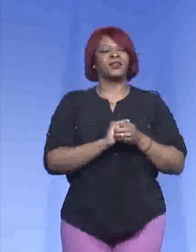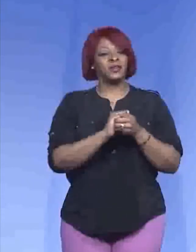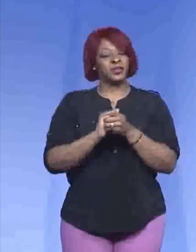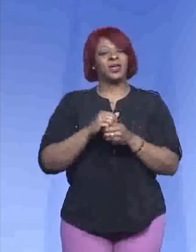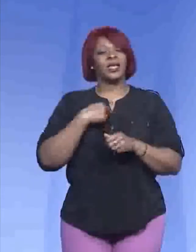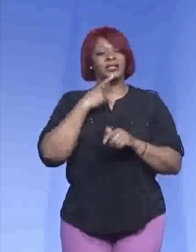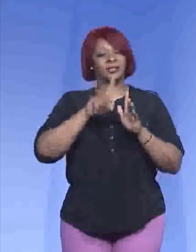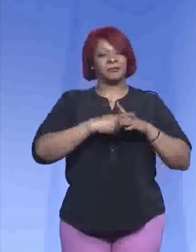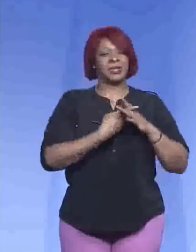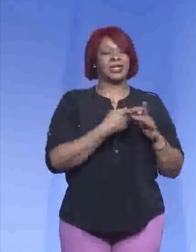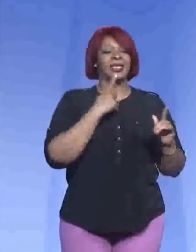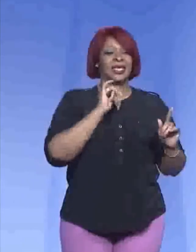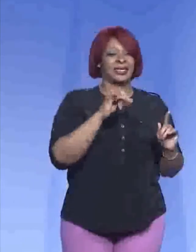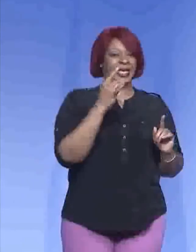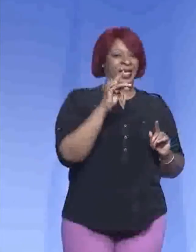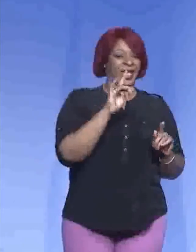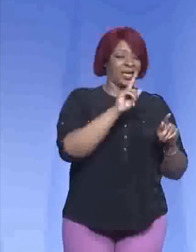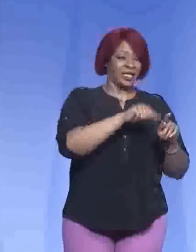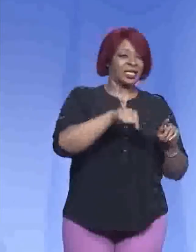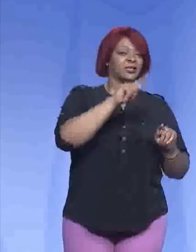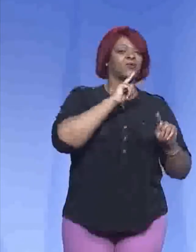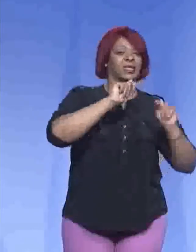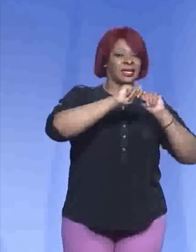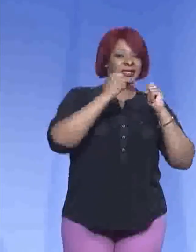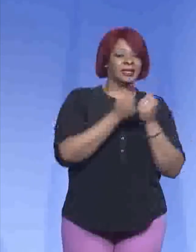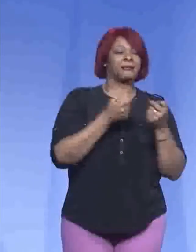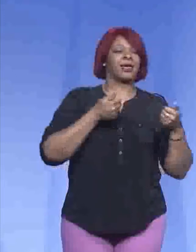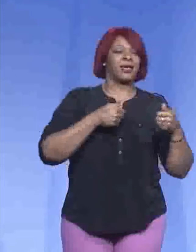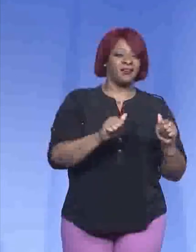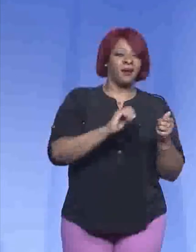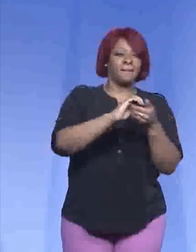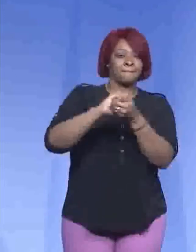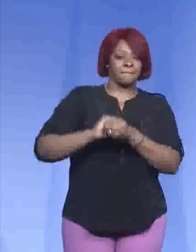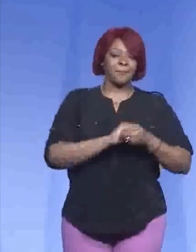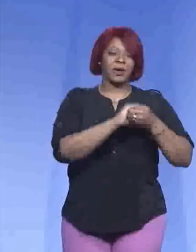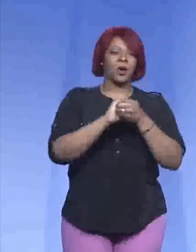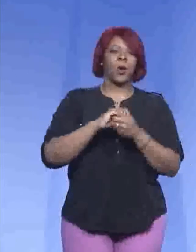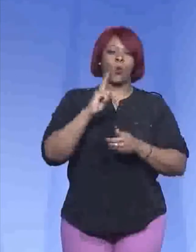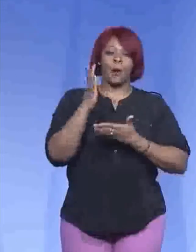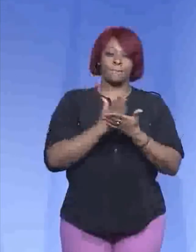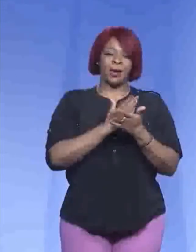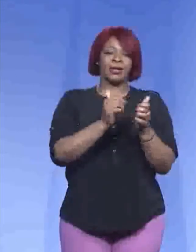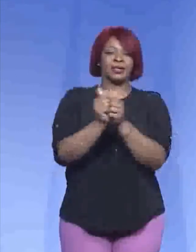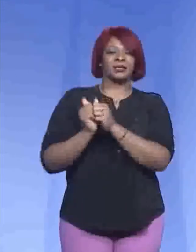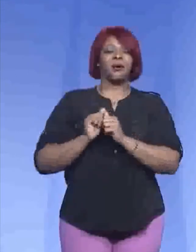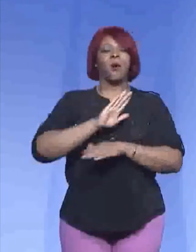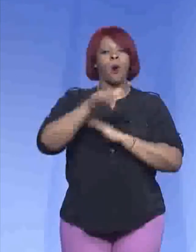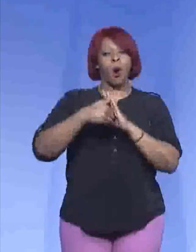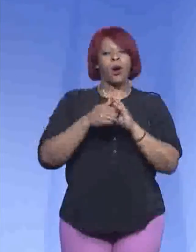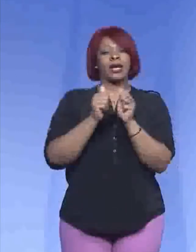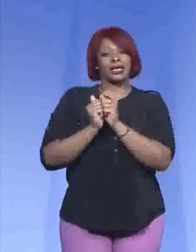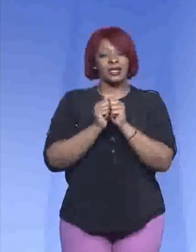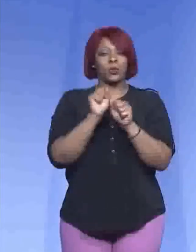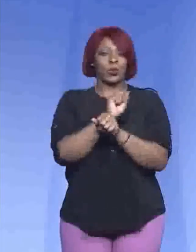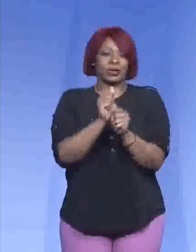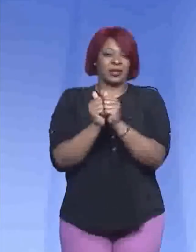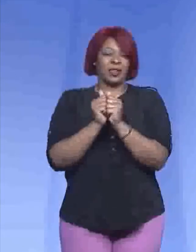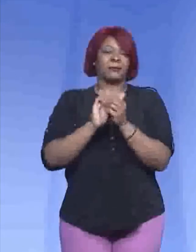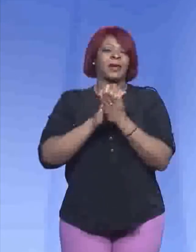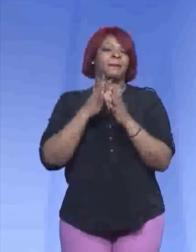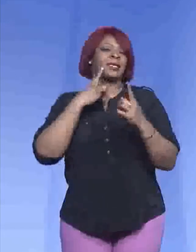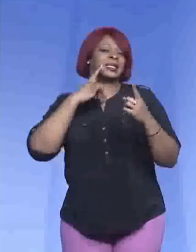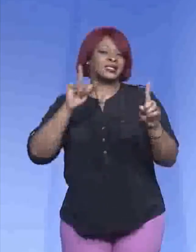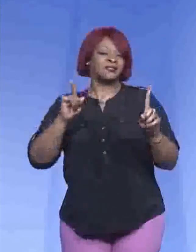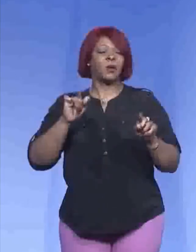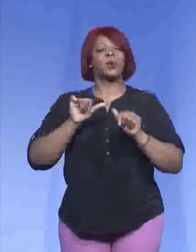that again. This is a team effort. It's a partnership. We're just doing one part of this here, and we need all of us to be successful. So we're going to continue